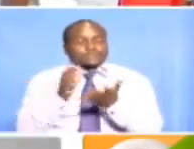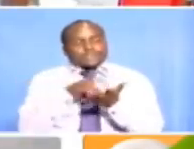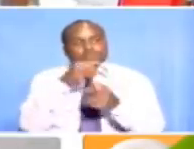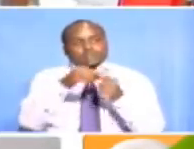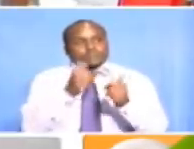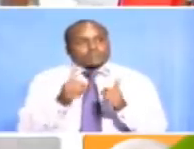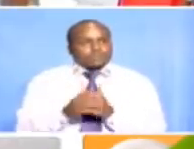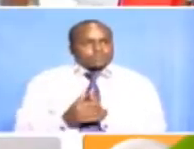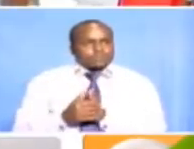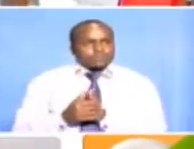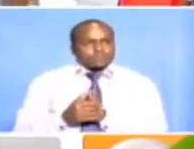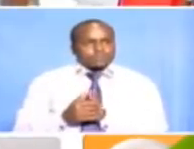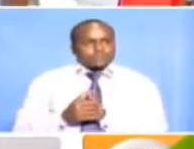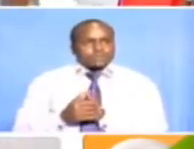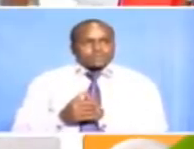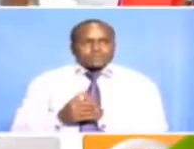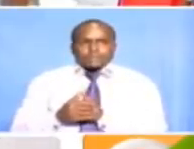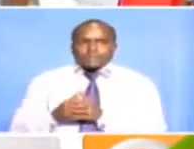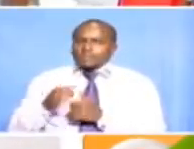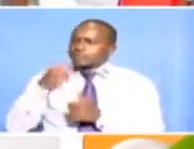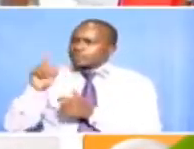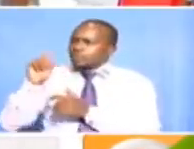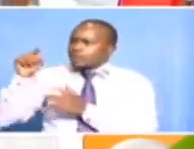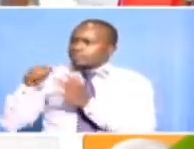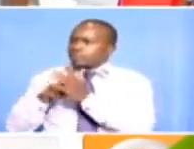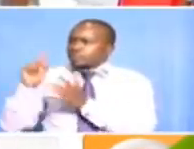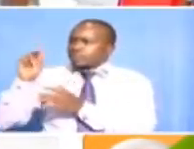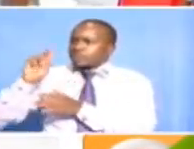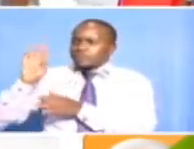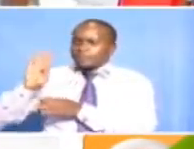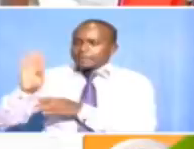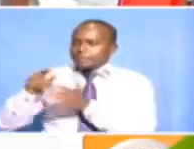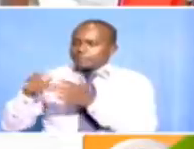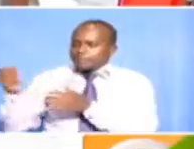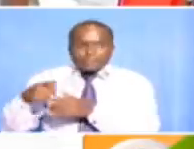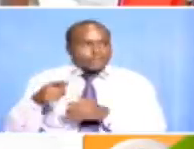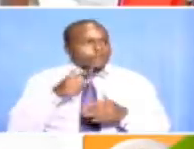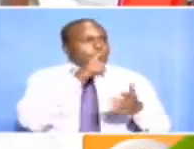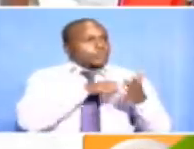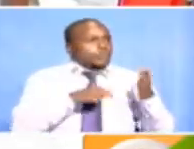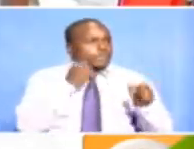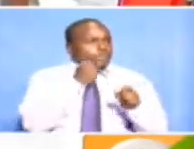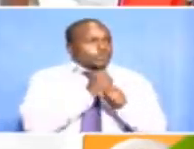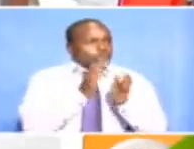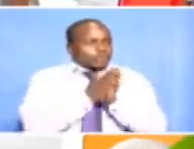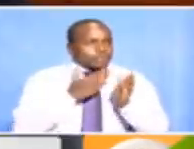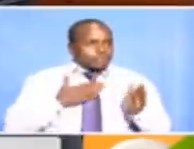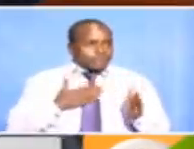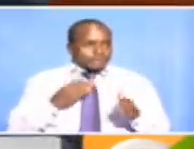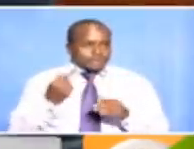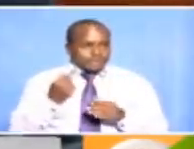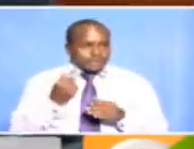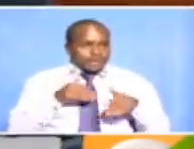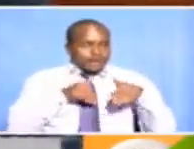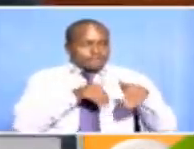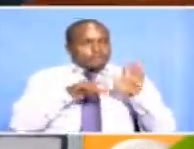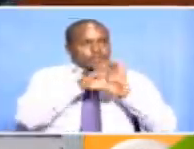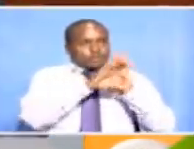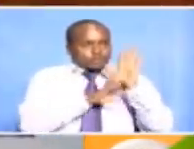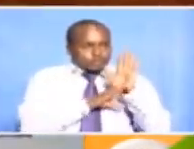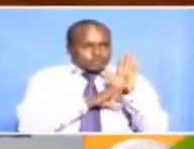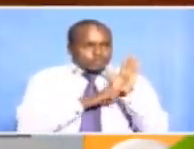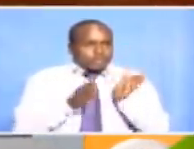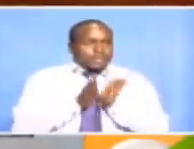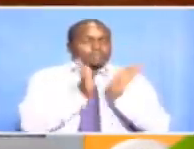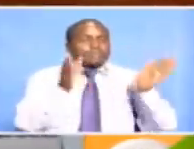me you've been able to pay 1.1 billion in salaries a month? What I do with my money, I follow the constitution, the Public